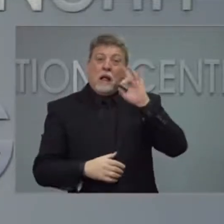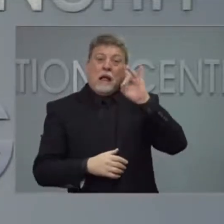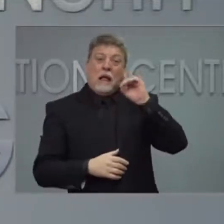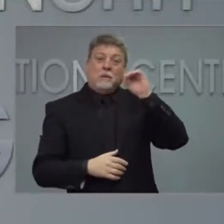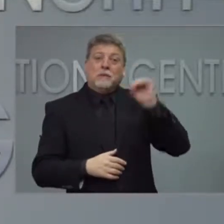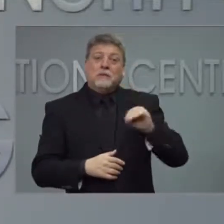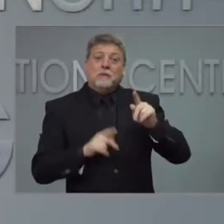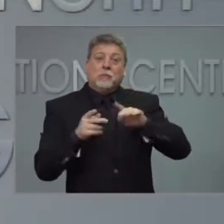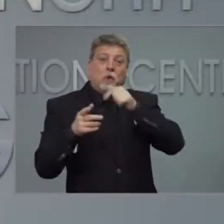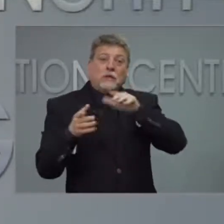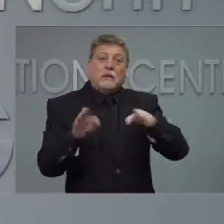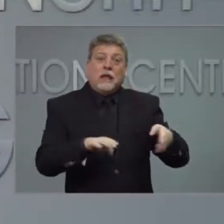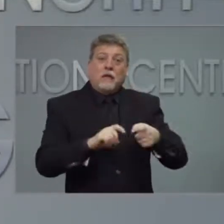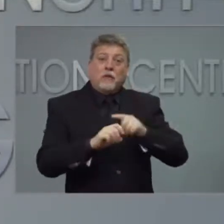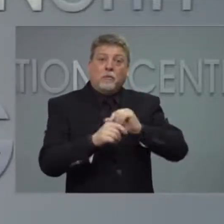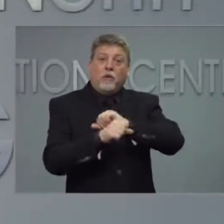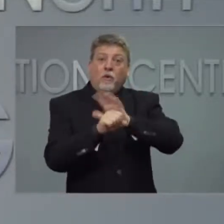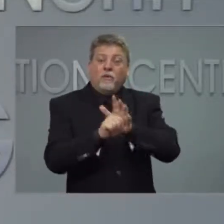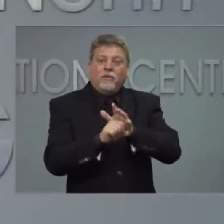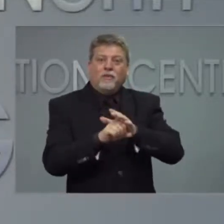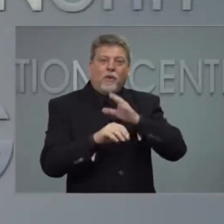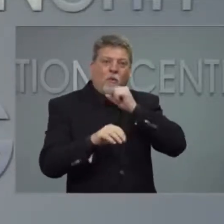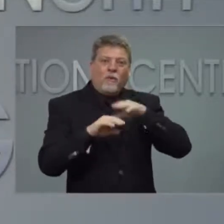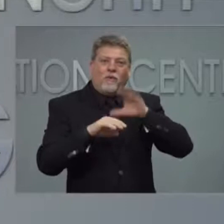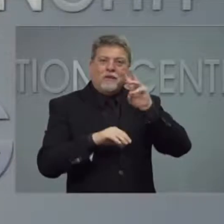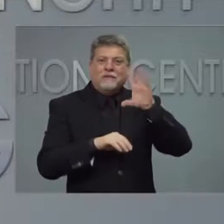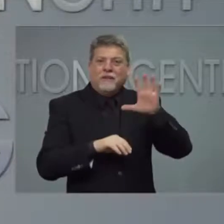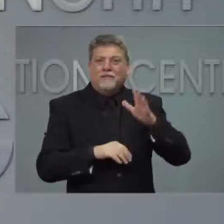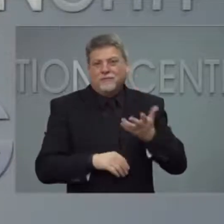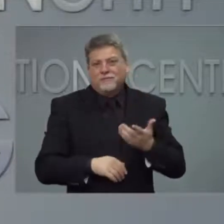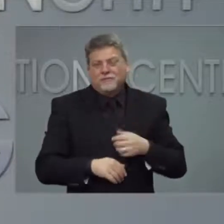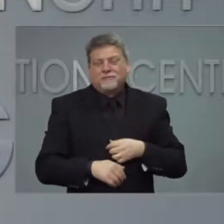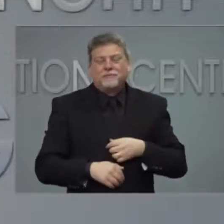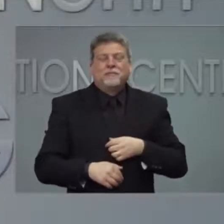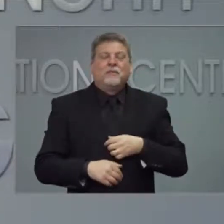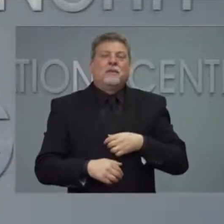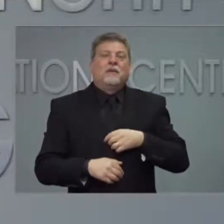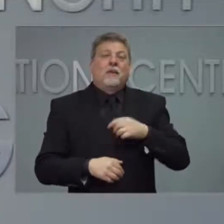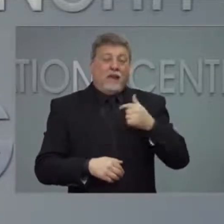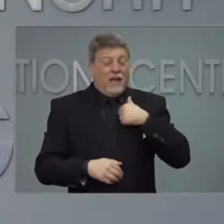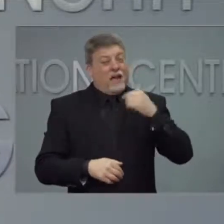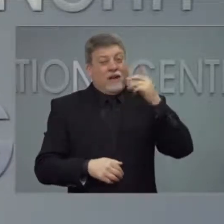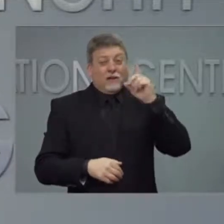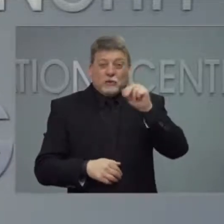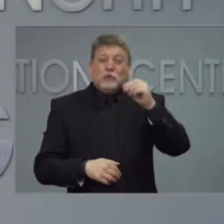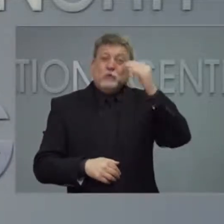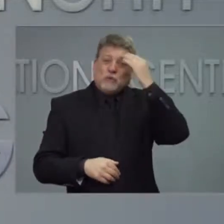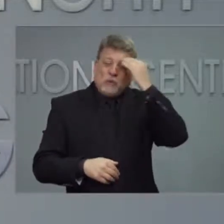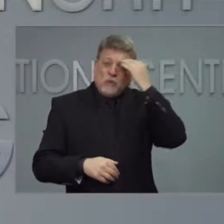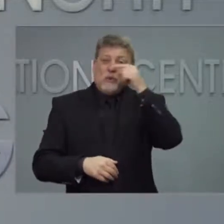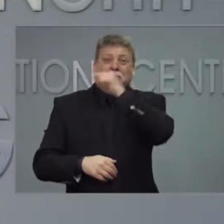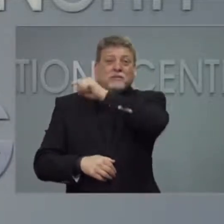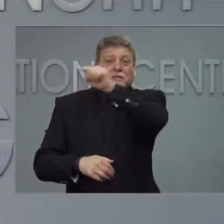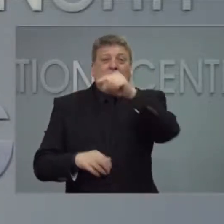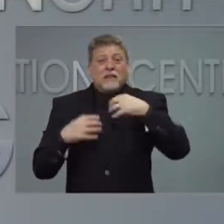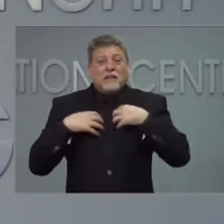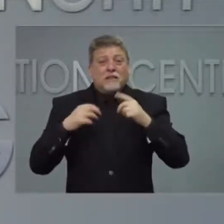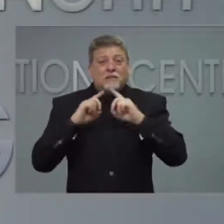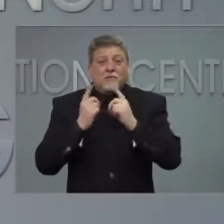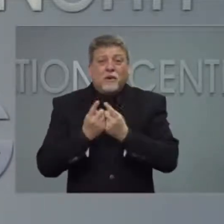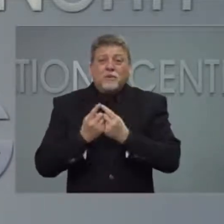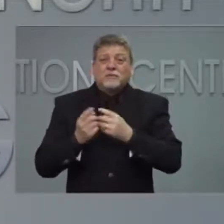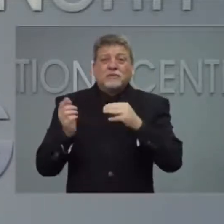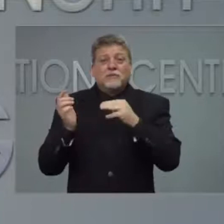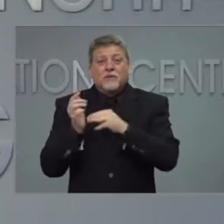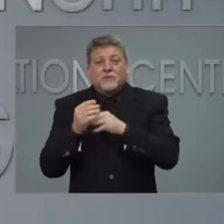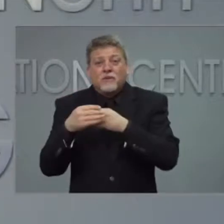of age 65 and over. I know that there is a concerted effort by providers to reach out